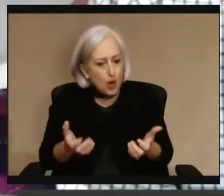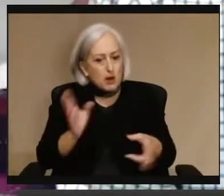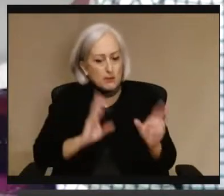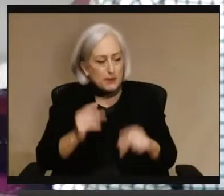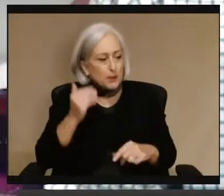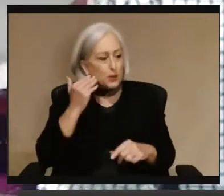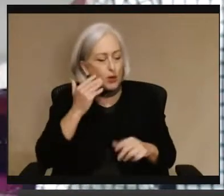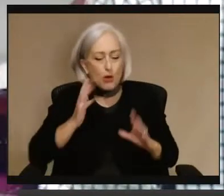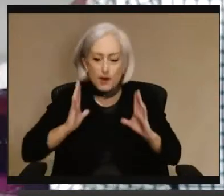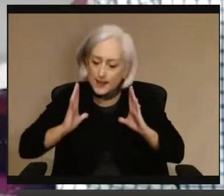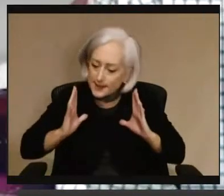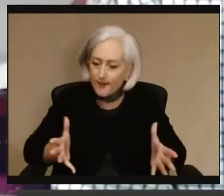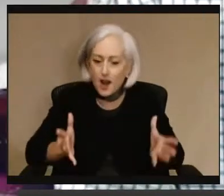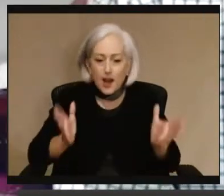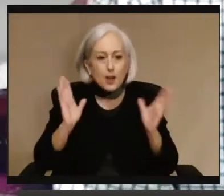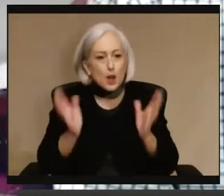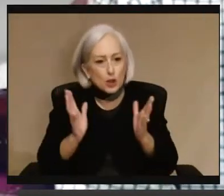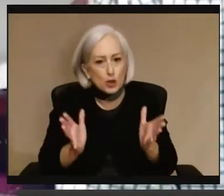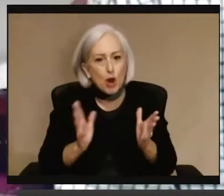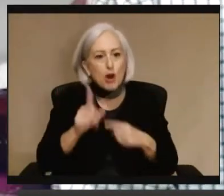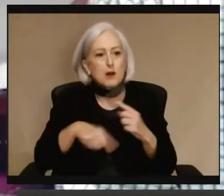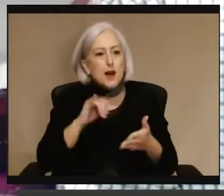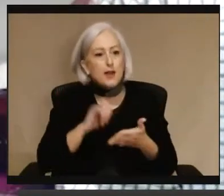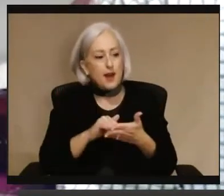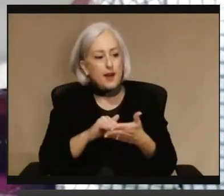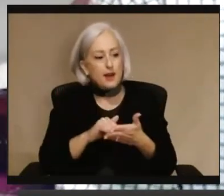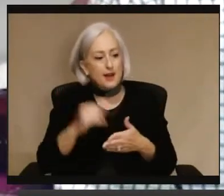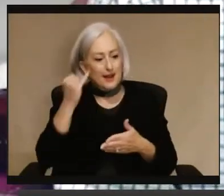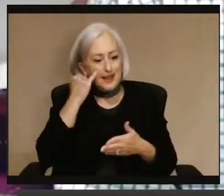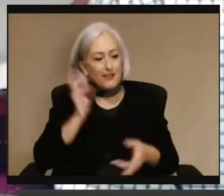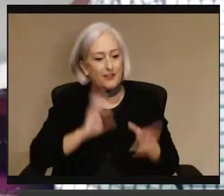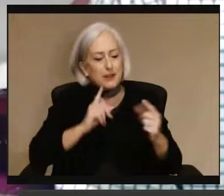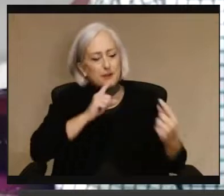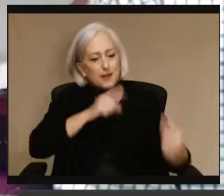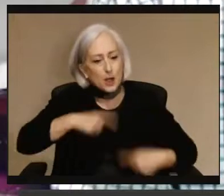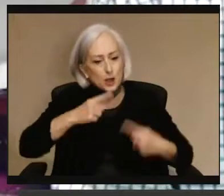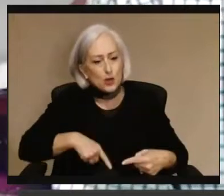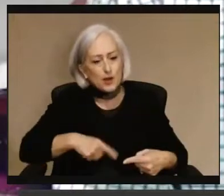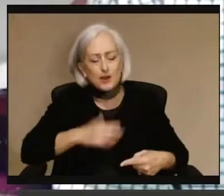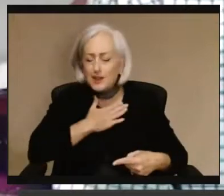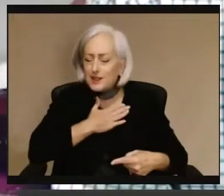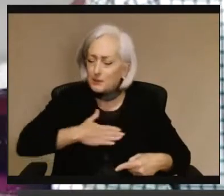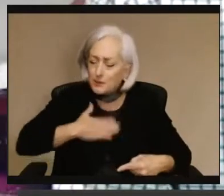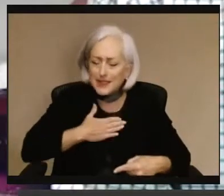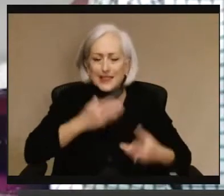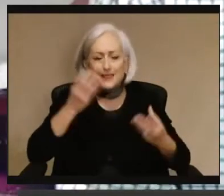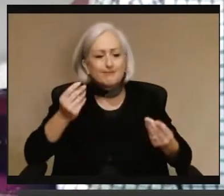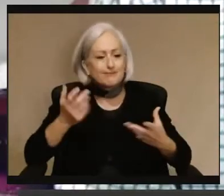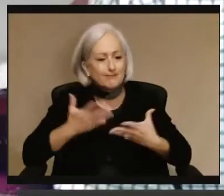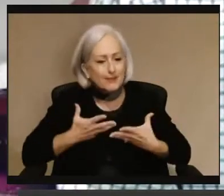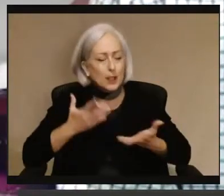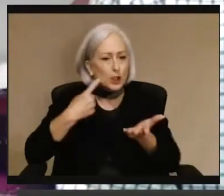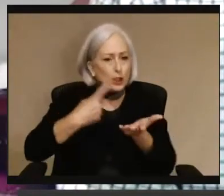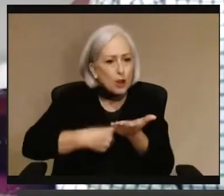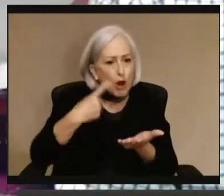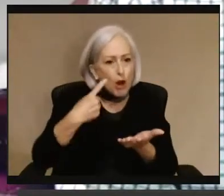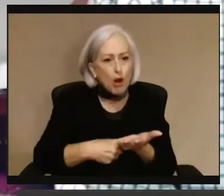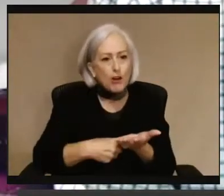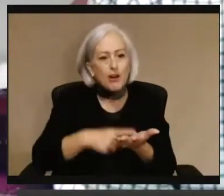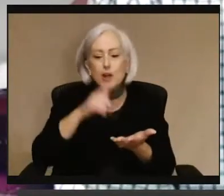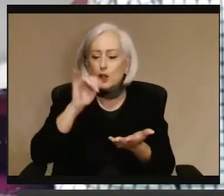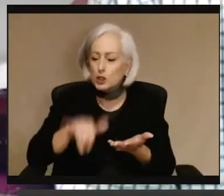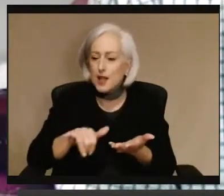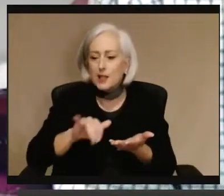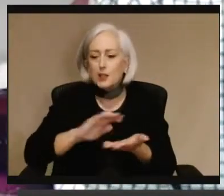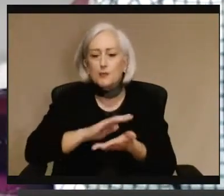think that helps people that are struggling maybe eliminate that stigma a little bit. That it should be common talk about if